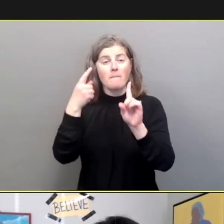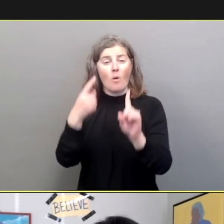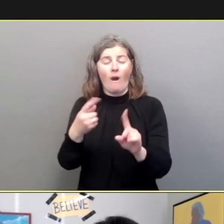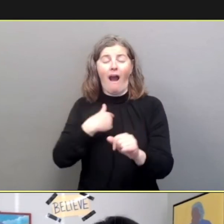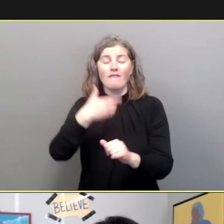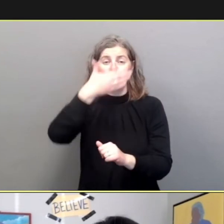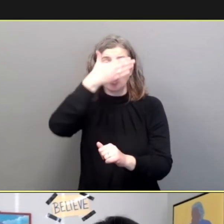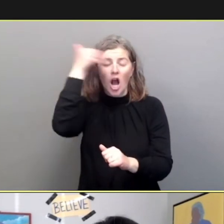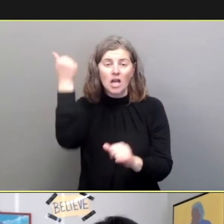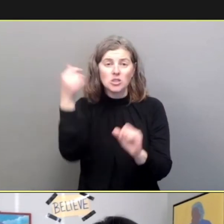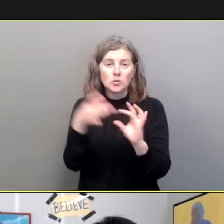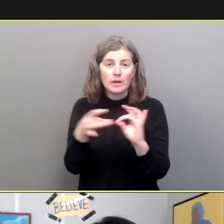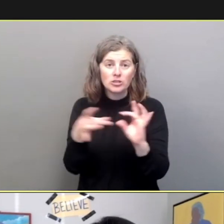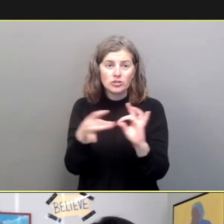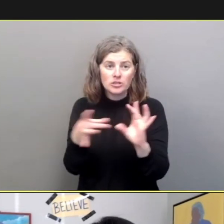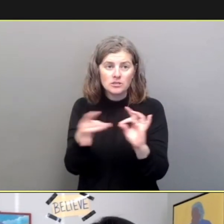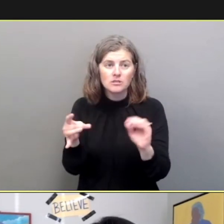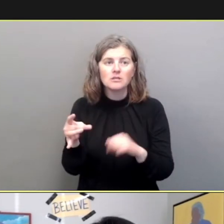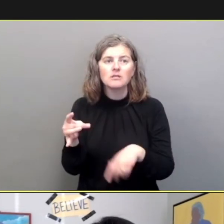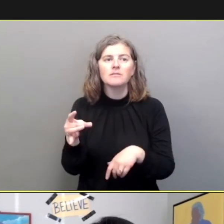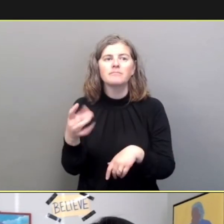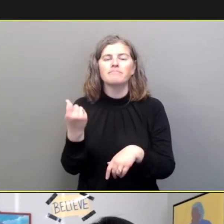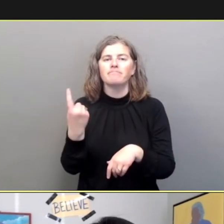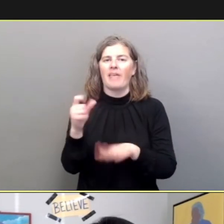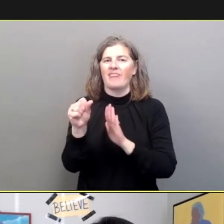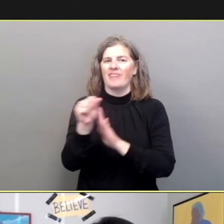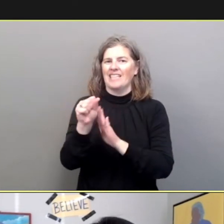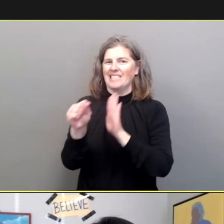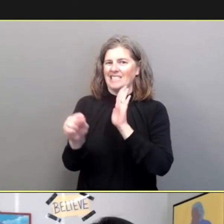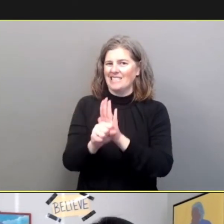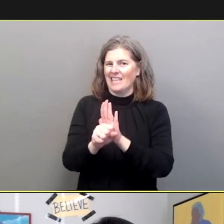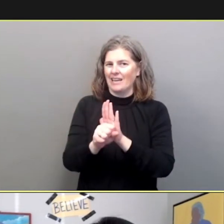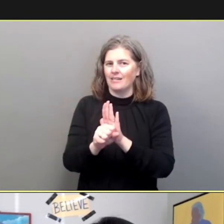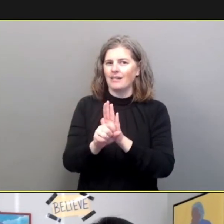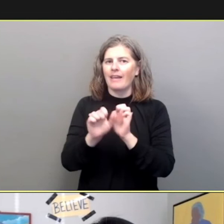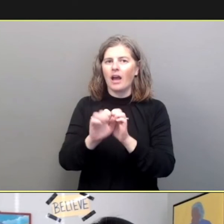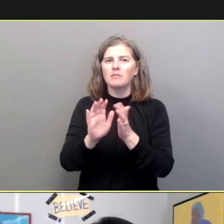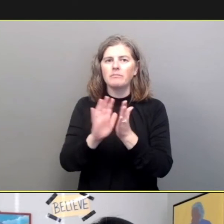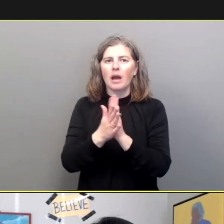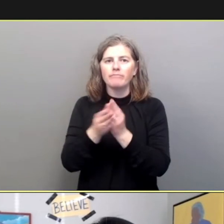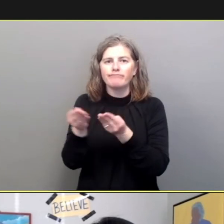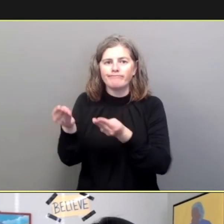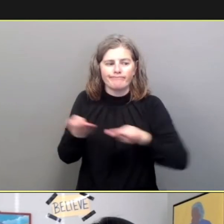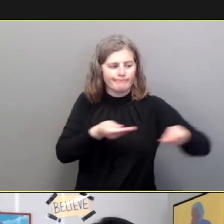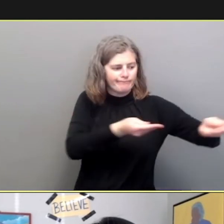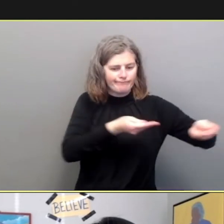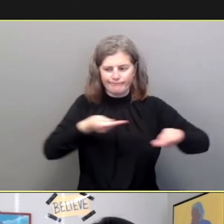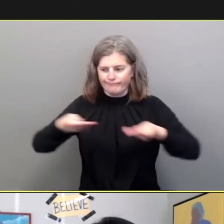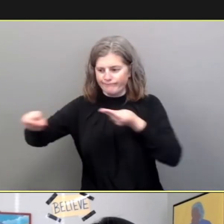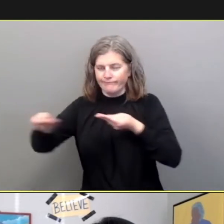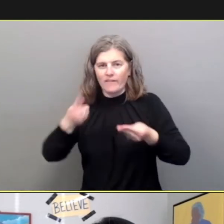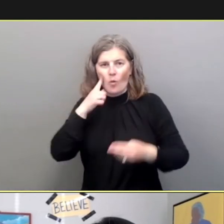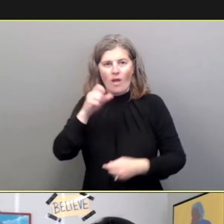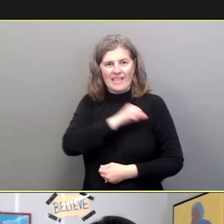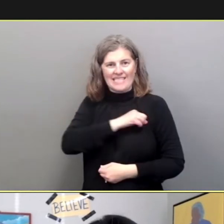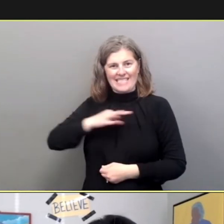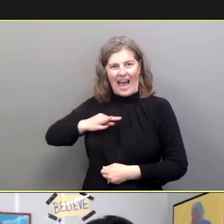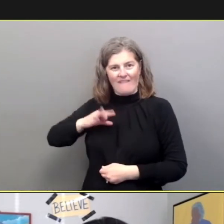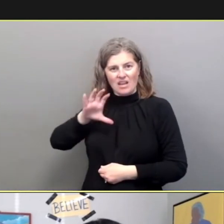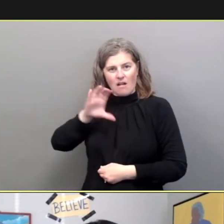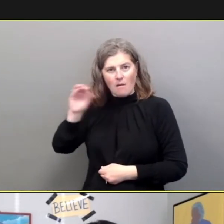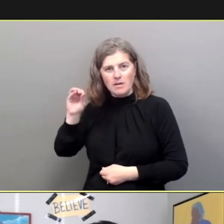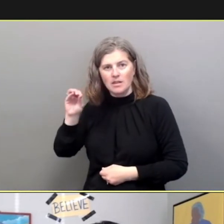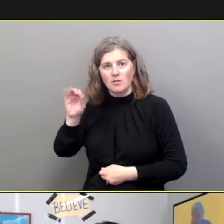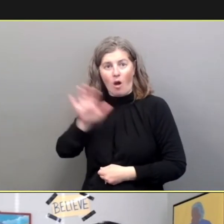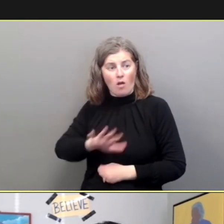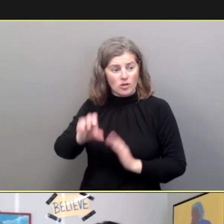neglected to mention is the state is able to act as an intermediary for these staffing augmentations throughout